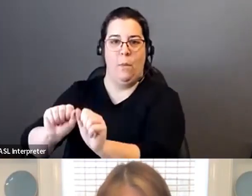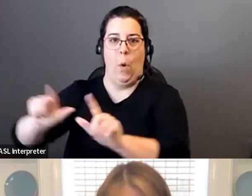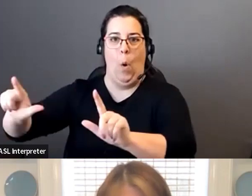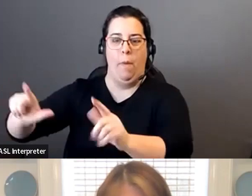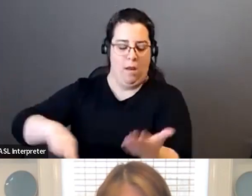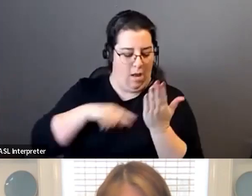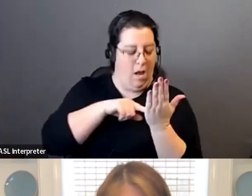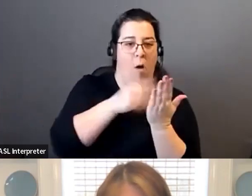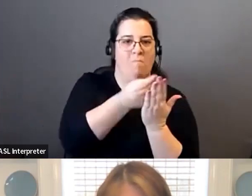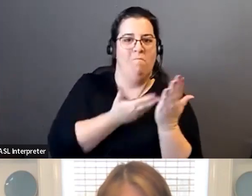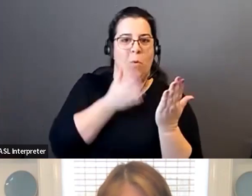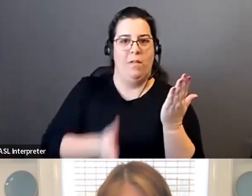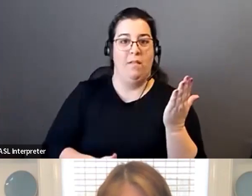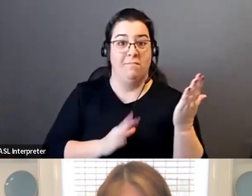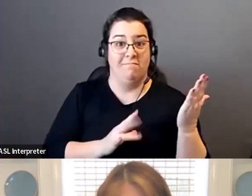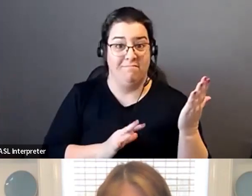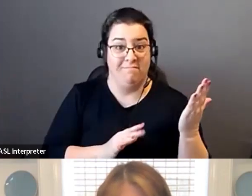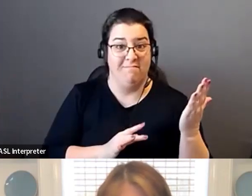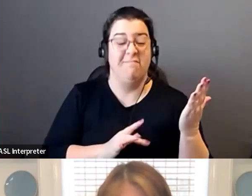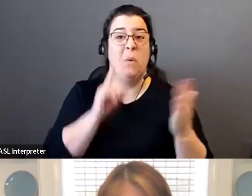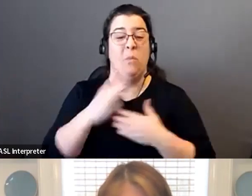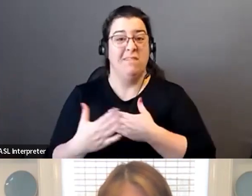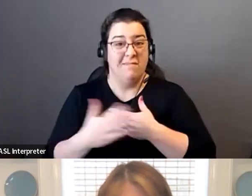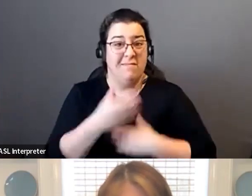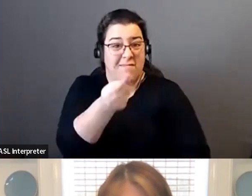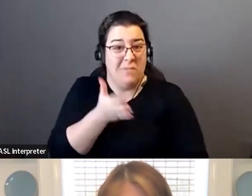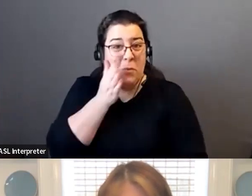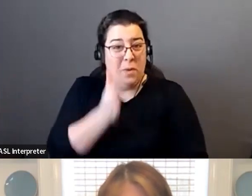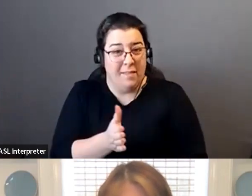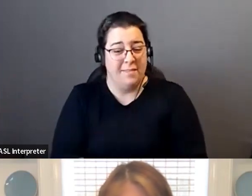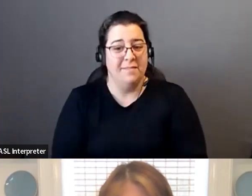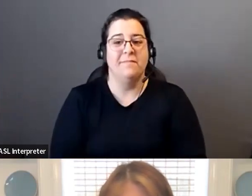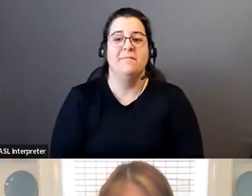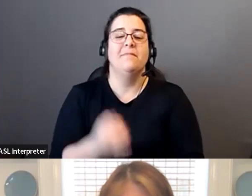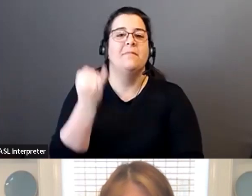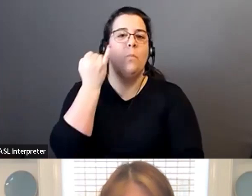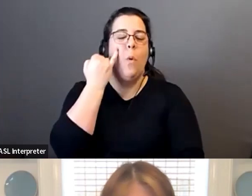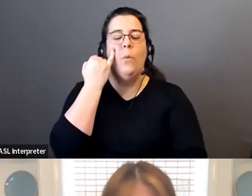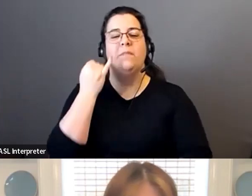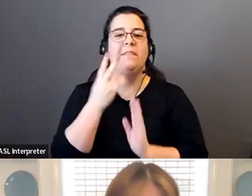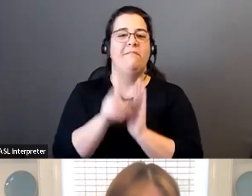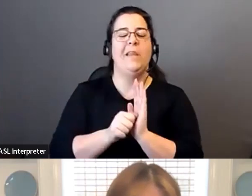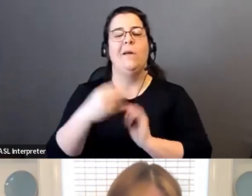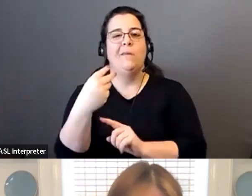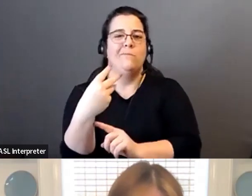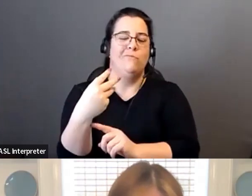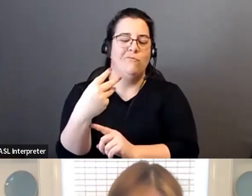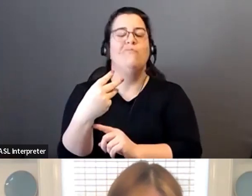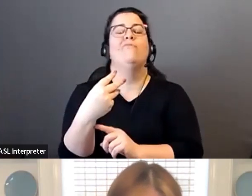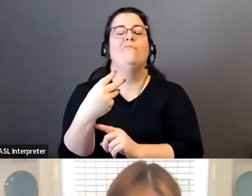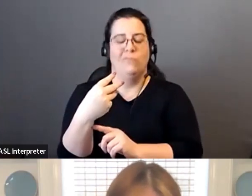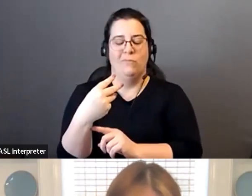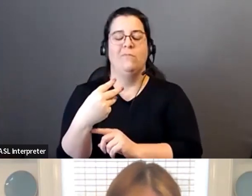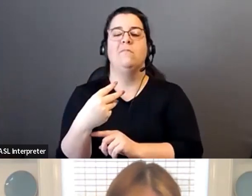There, that's the key. You get notified when they open it. And after you finish the video, all you need to do is